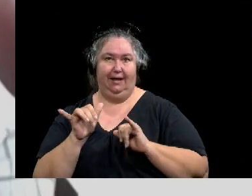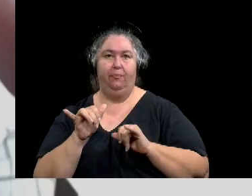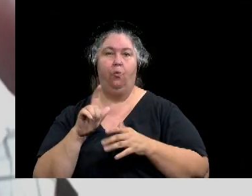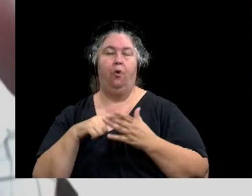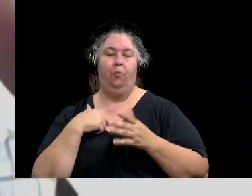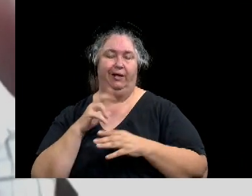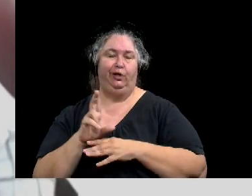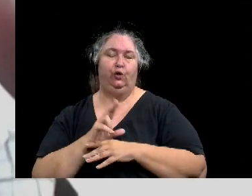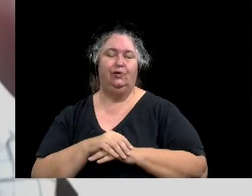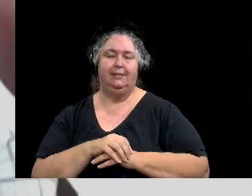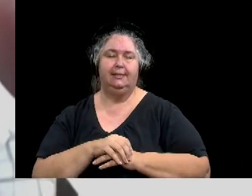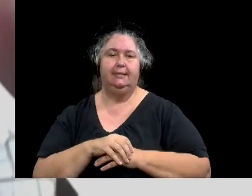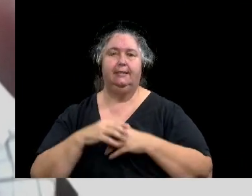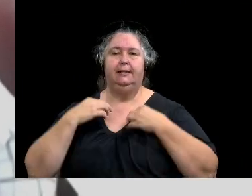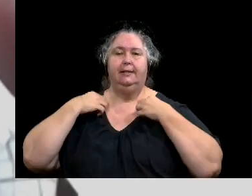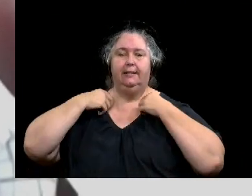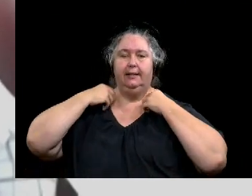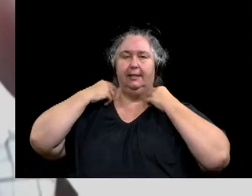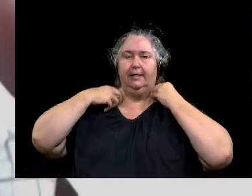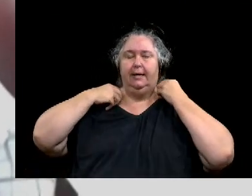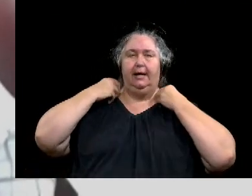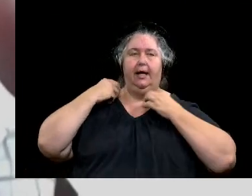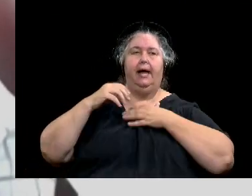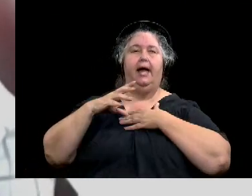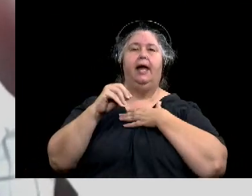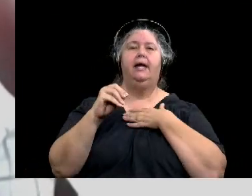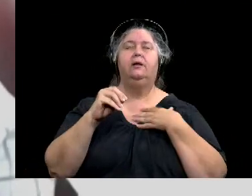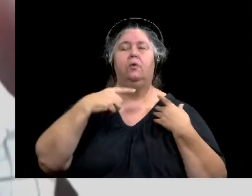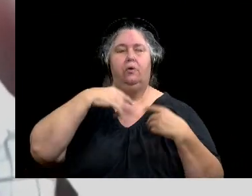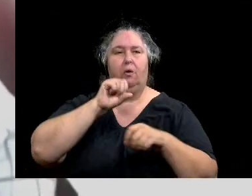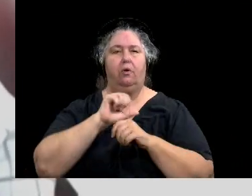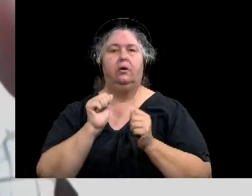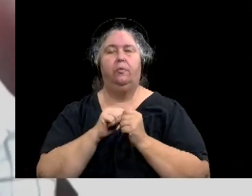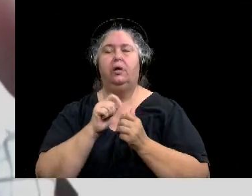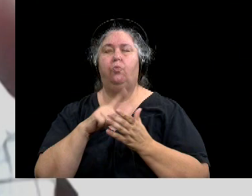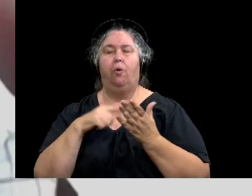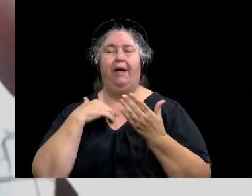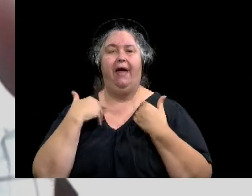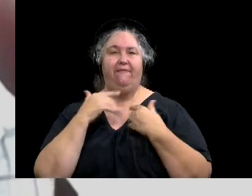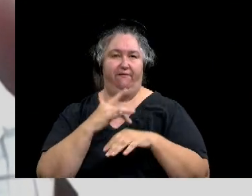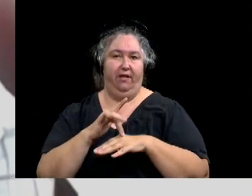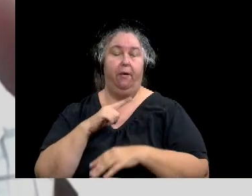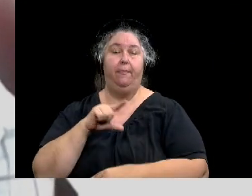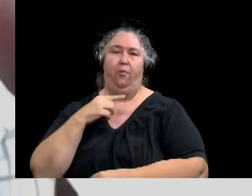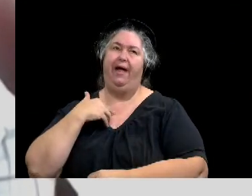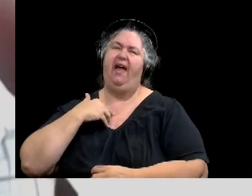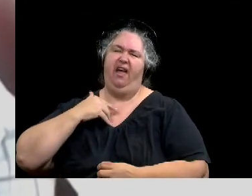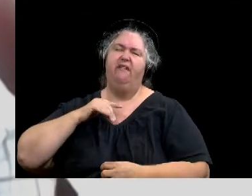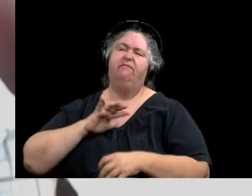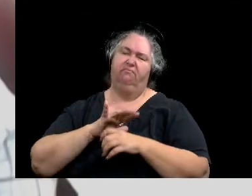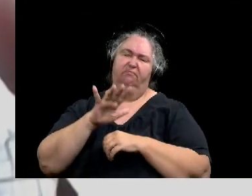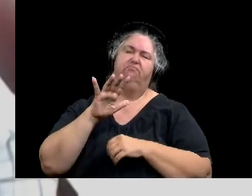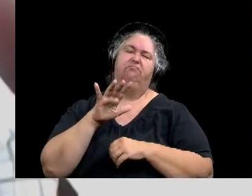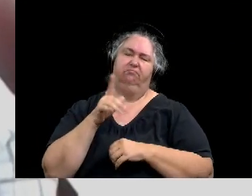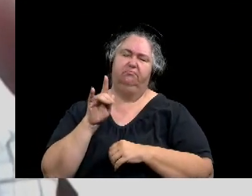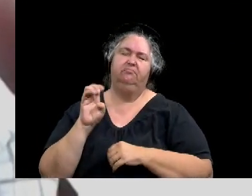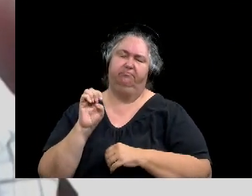use, and we are working with what's available. But we do have adequate PPE for sure.